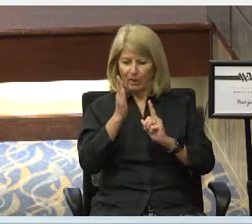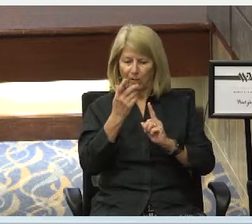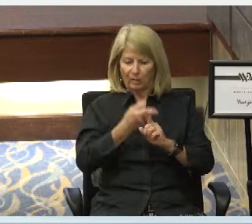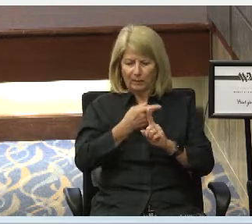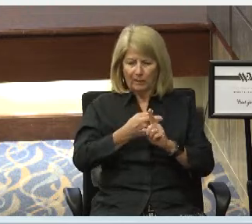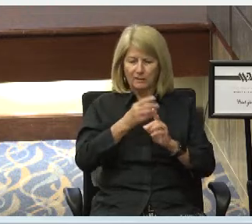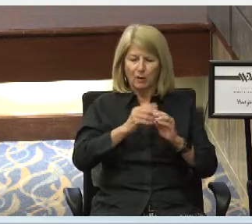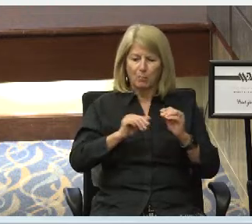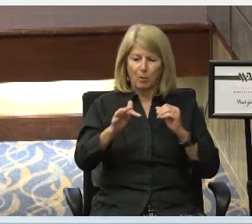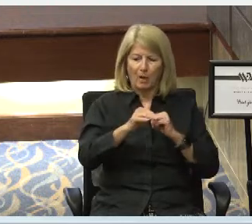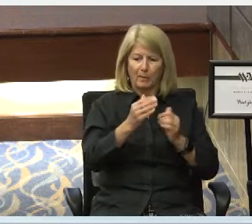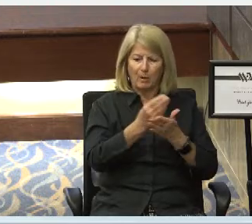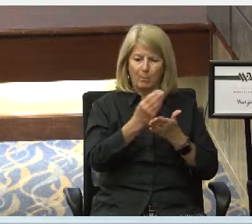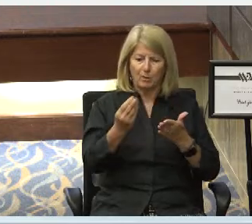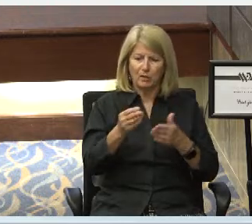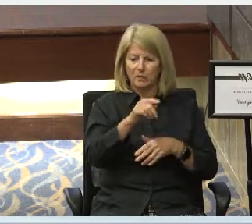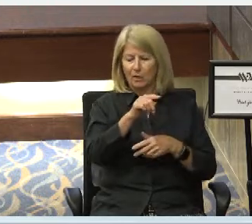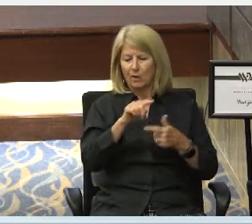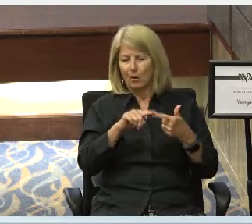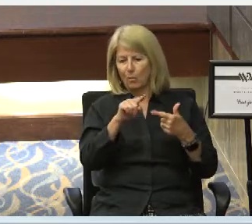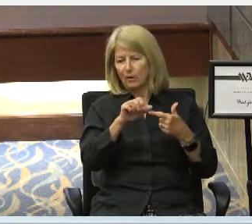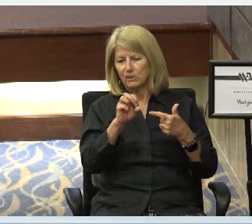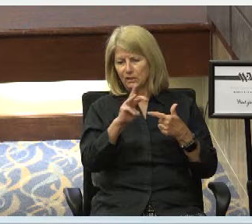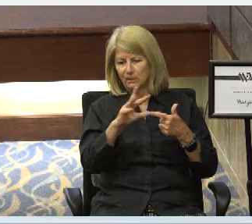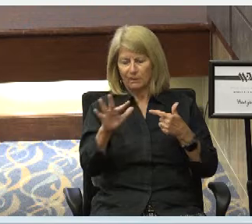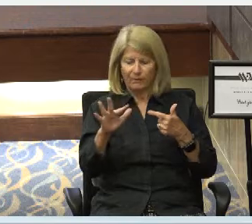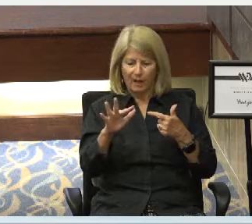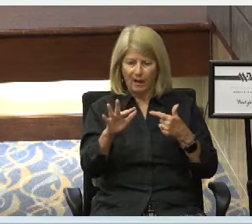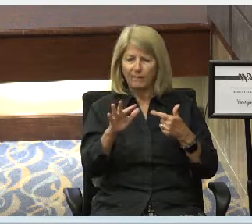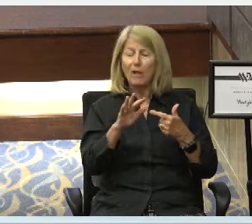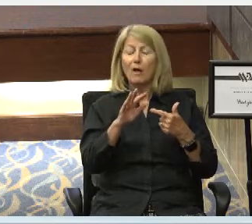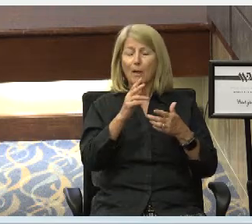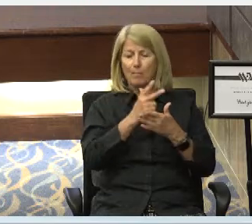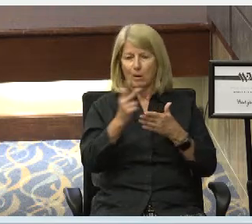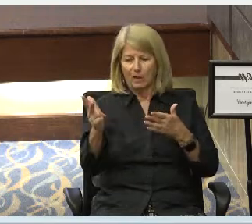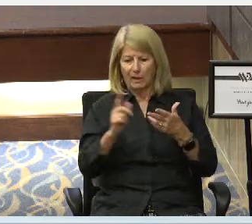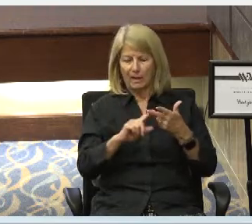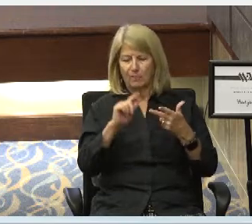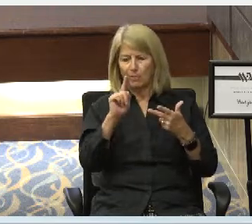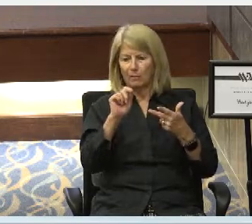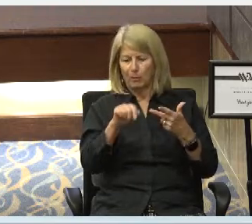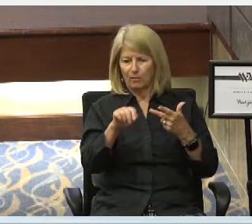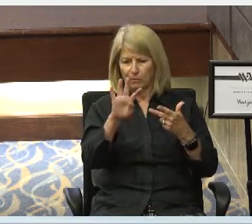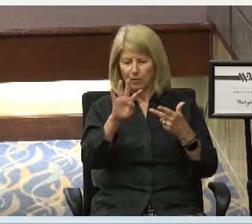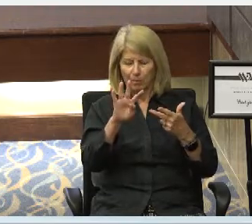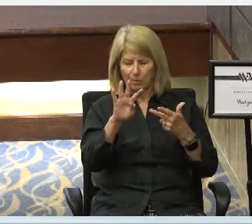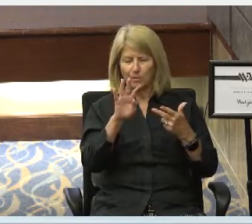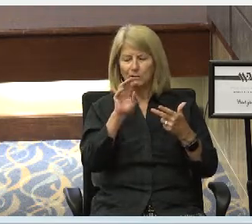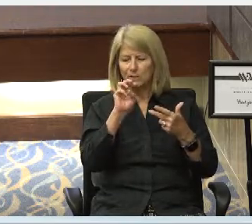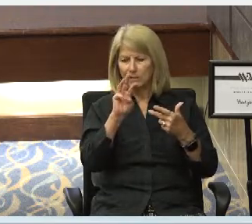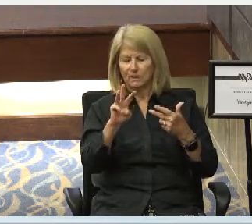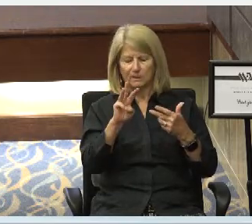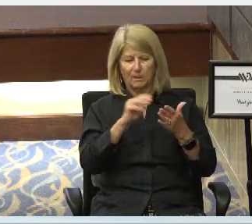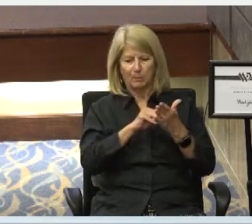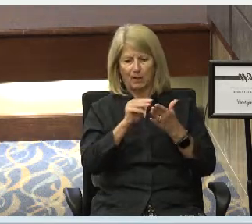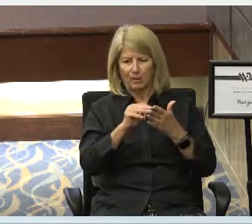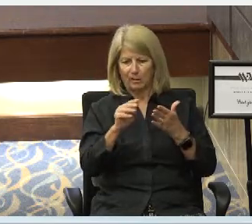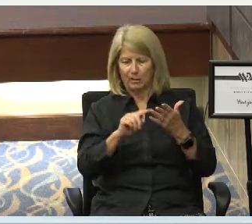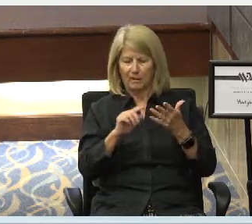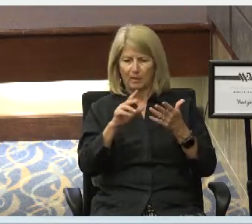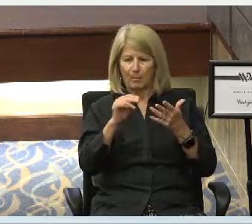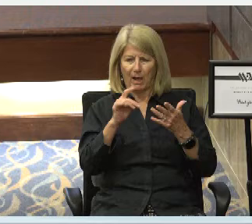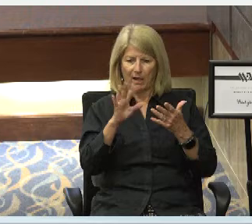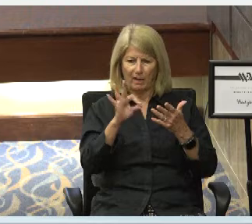purchase 165 parking spaces at that $4.6 million, and then we'll have a pilot program for affordable housing, something we talked about